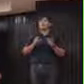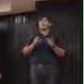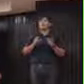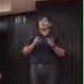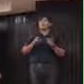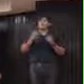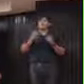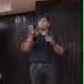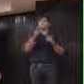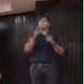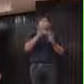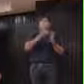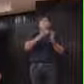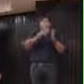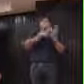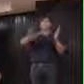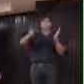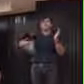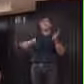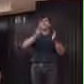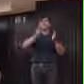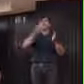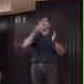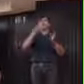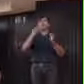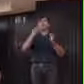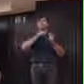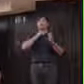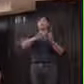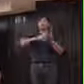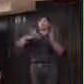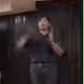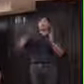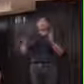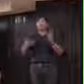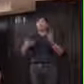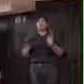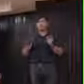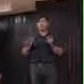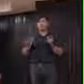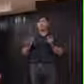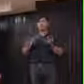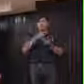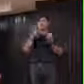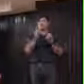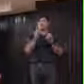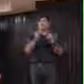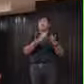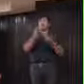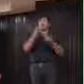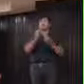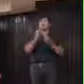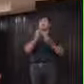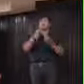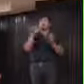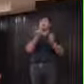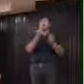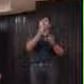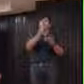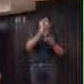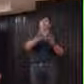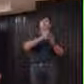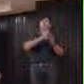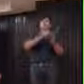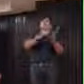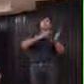Just the dropping of that promise, with no mention of it, just allowing it to quietly just